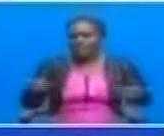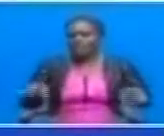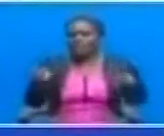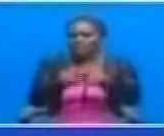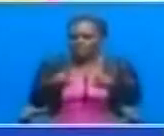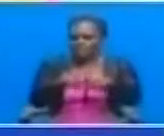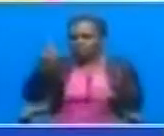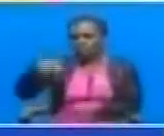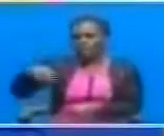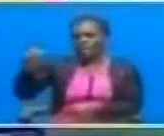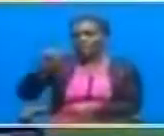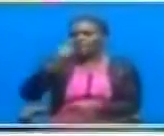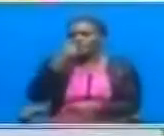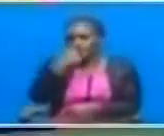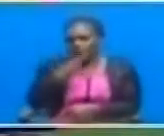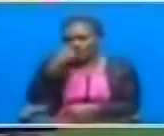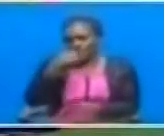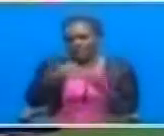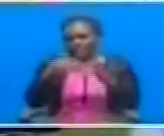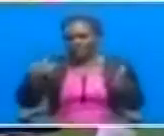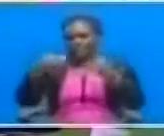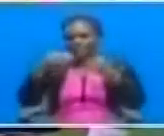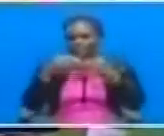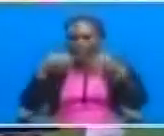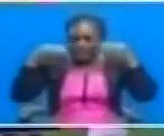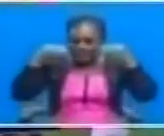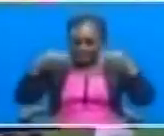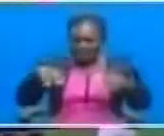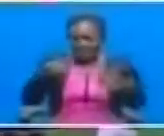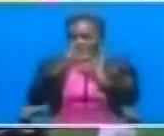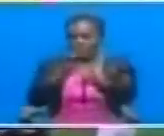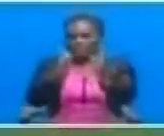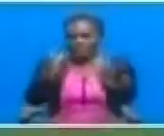will play the winners of Tanzania versus Malawi. Joshua Kimboi, KTN News.